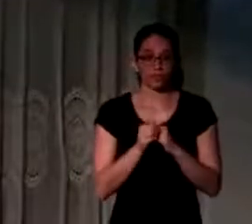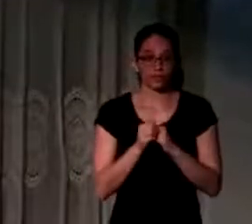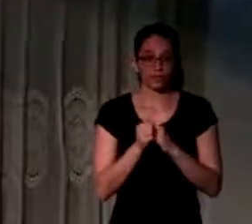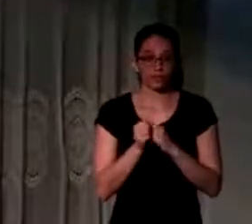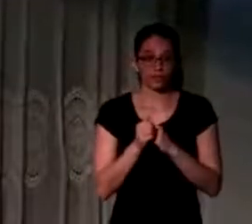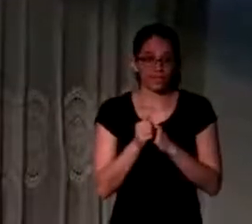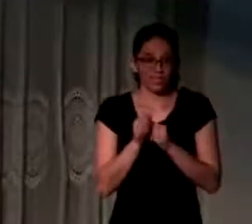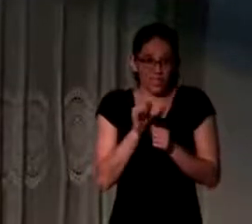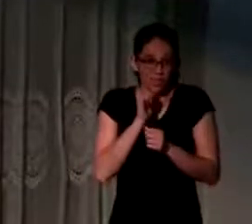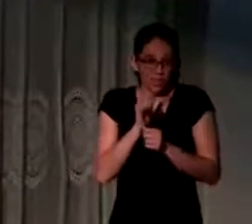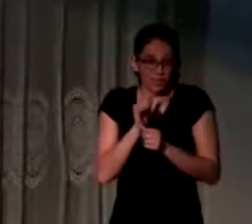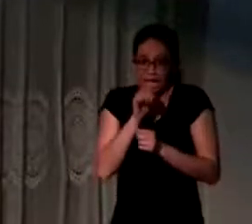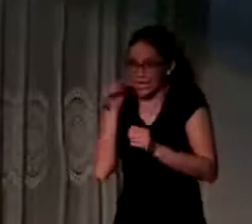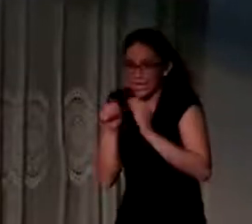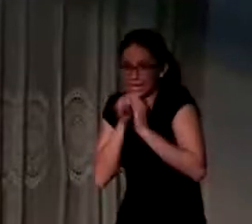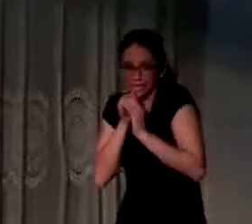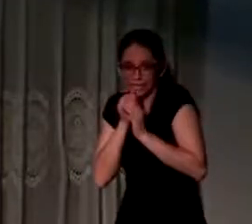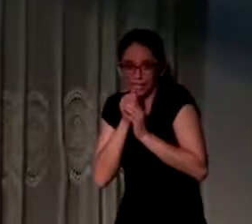corner.